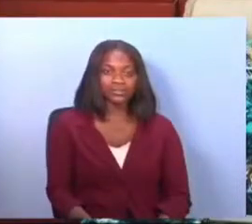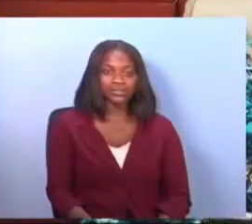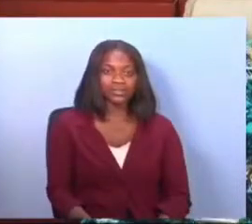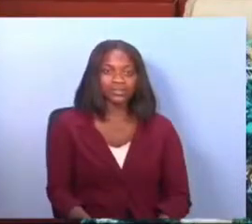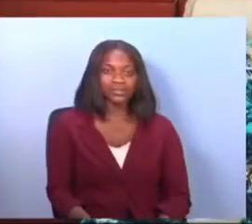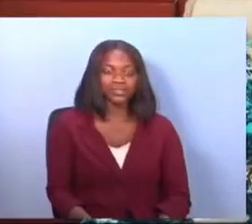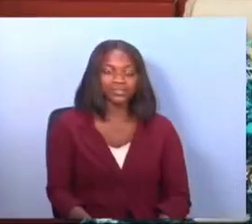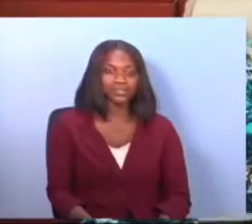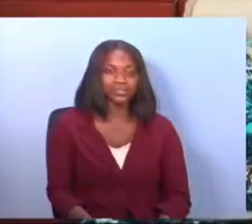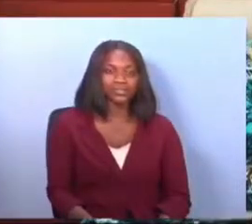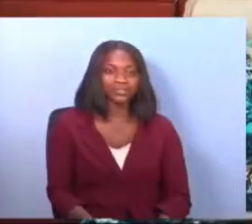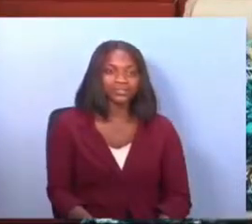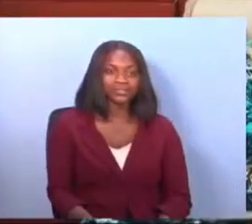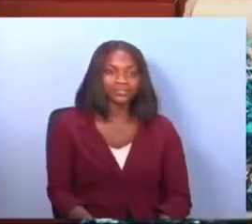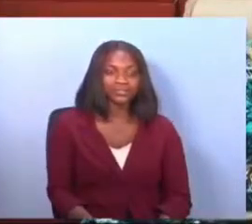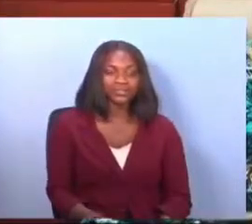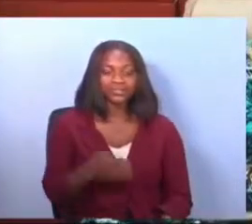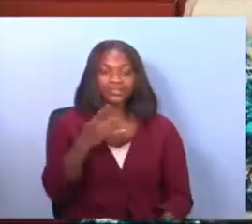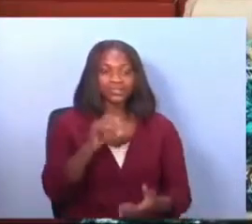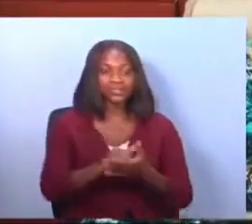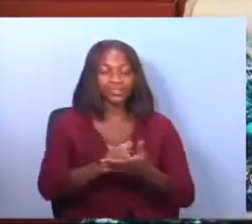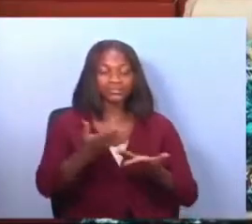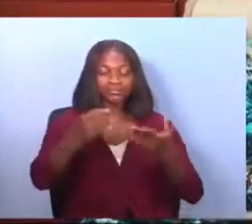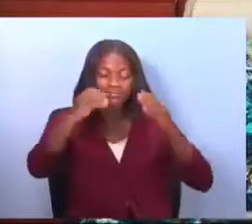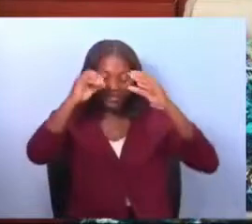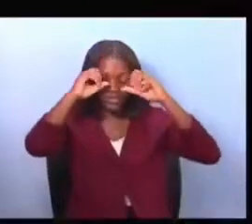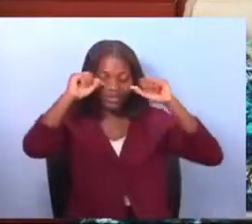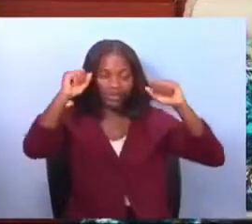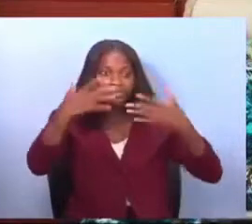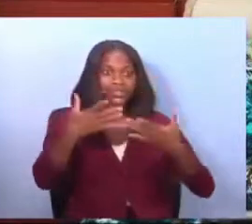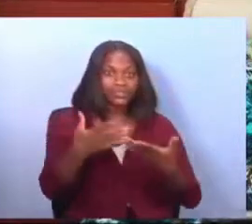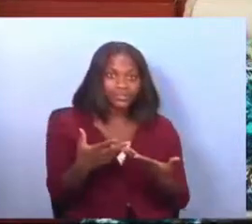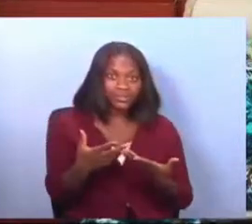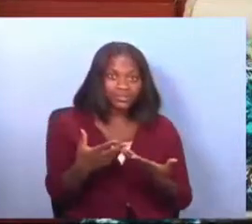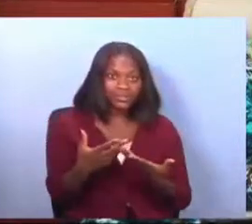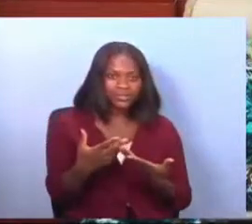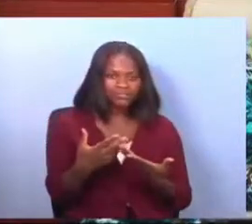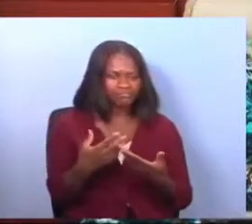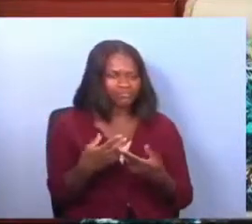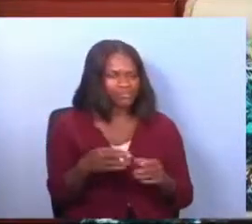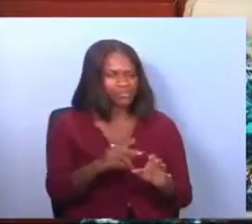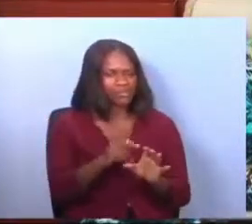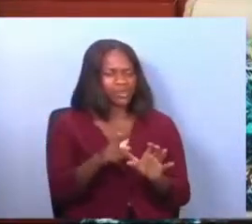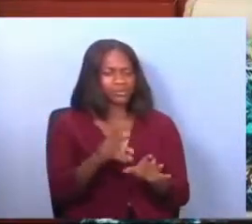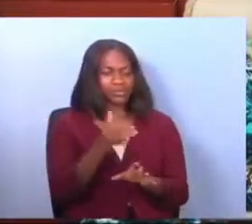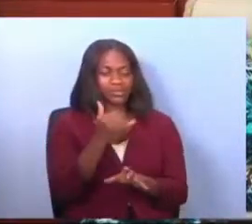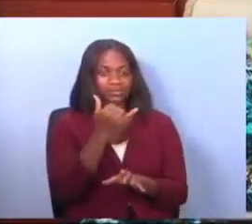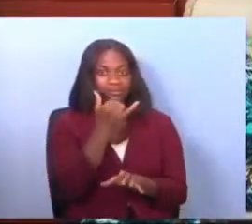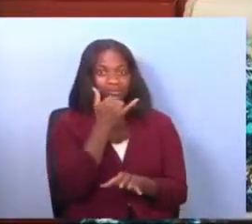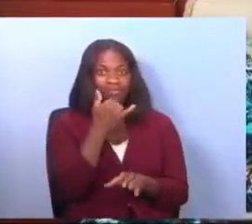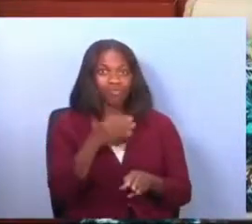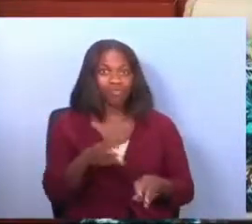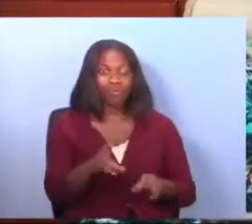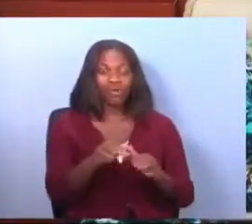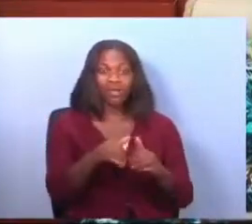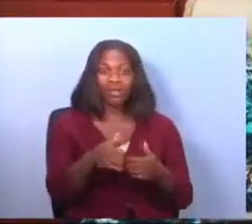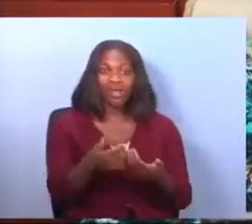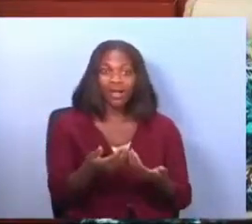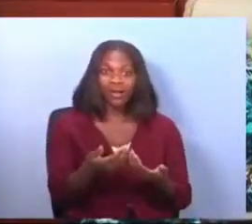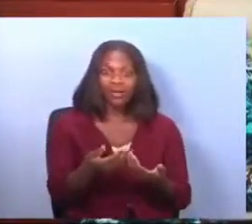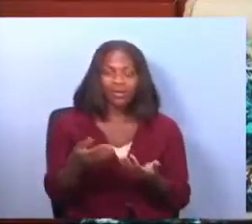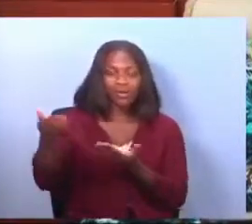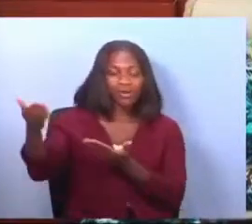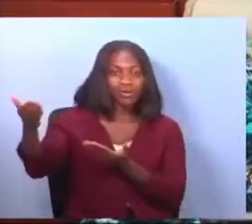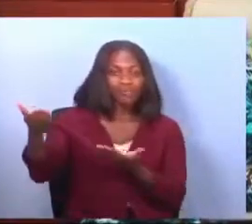say that the president engaged in an illegality by releasing his announcement